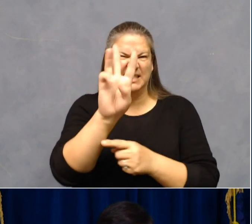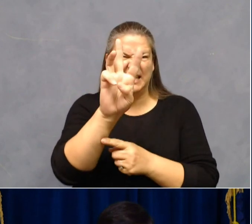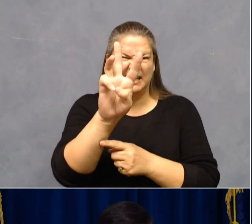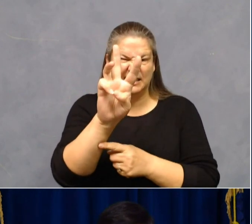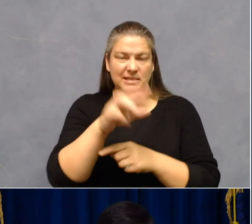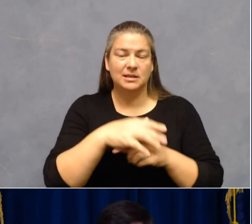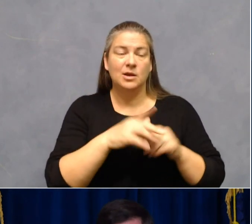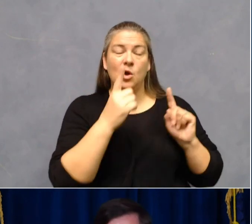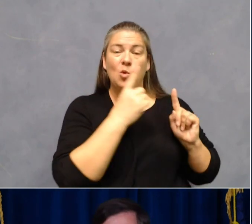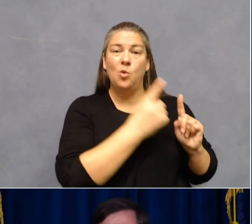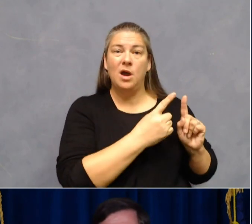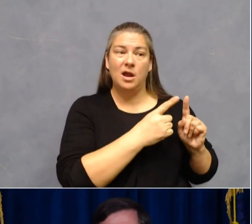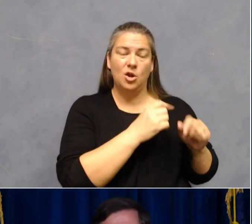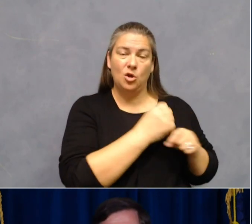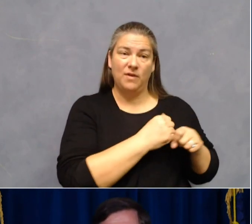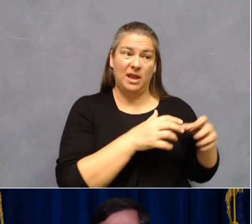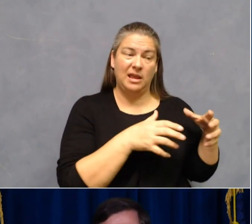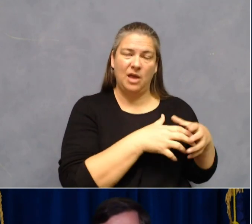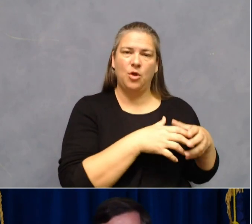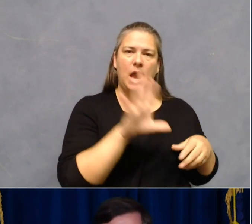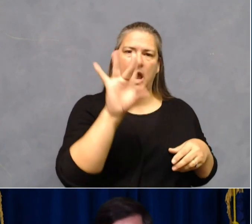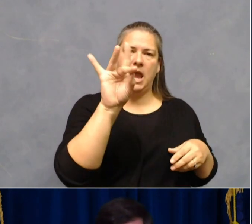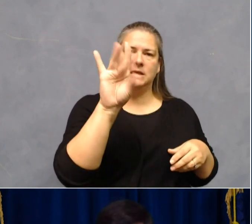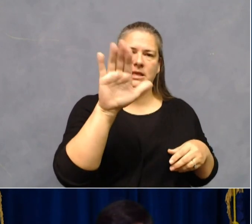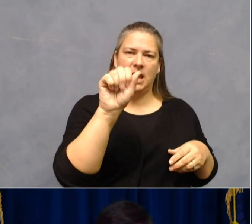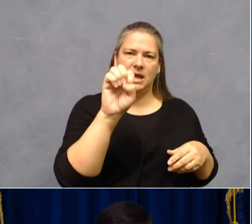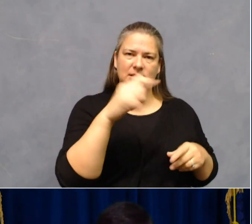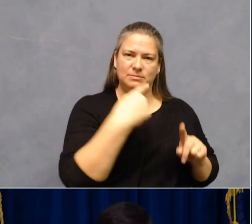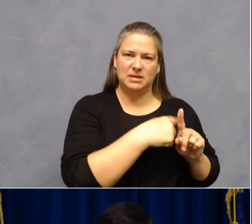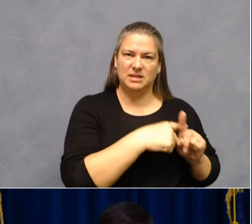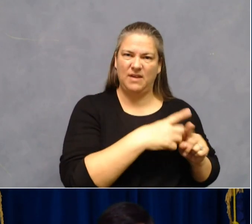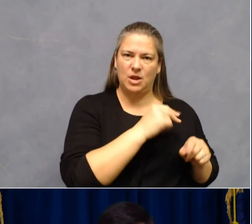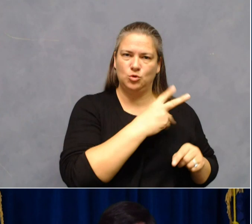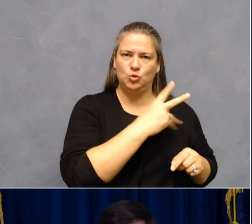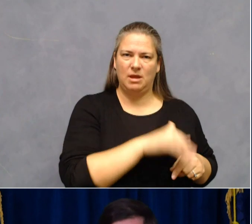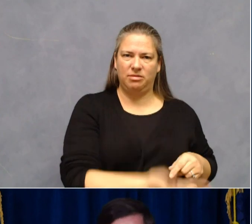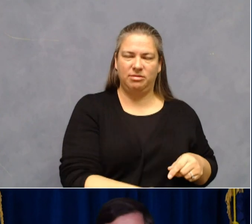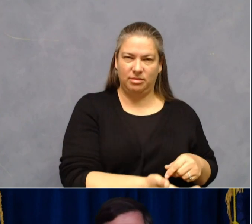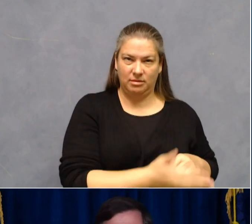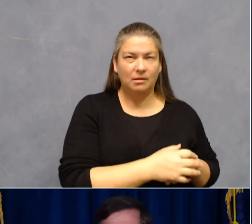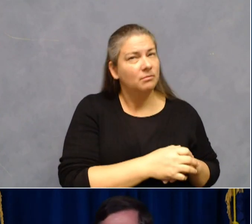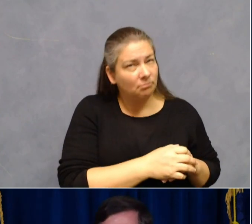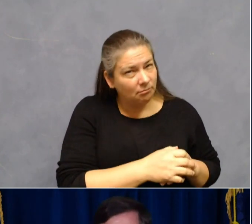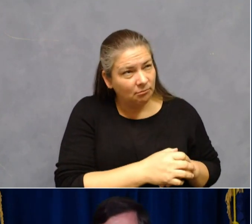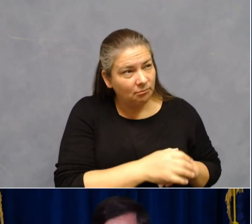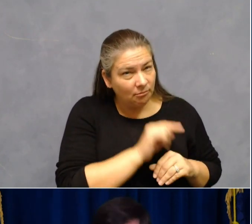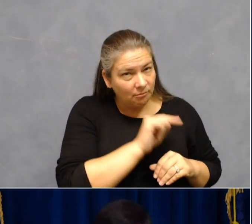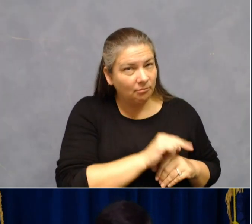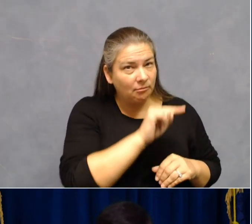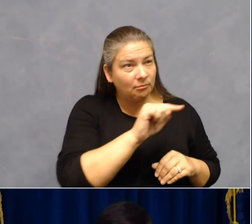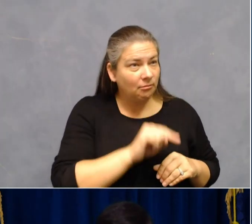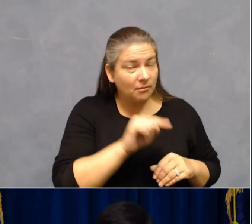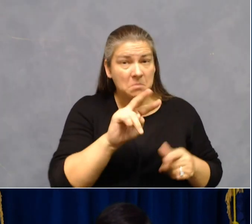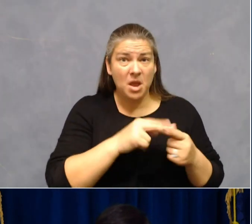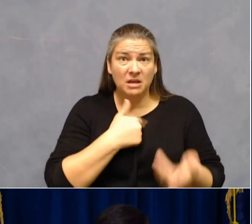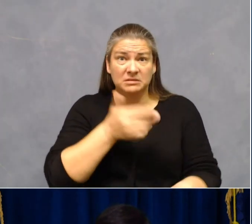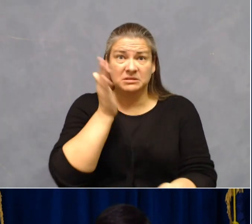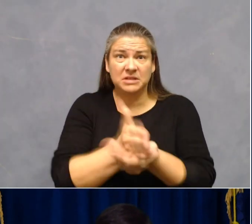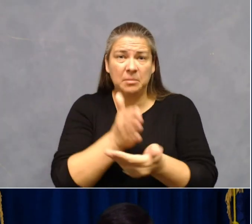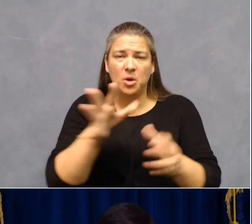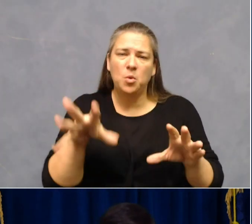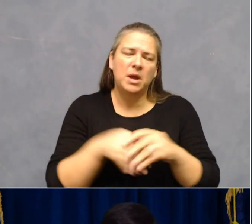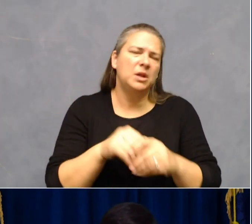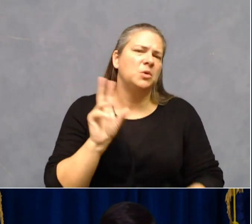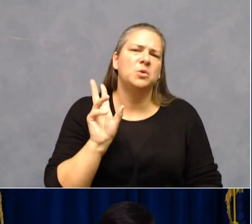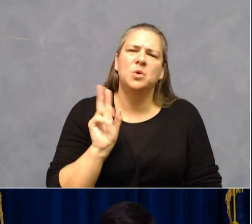gathering connected to 8 cases and 2 deaths. Now, it doesn't mean that we're going to stop weddings. We're not. Doesn't mean we're going